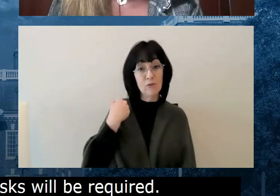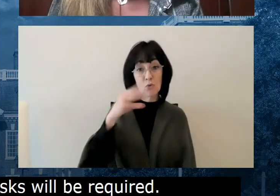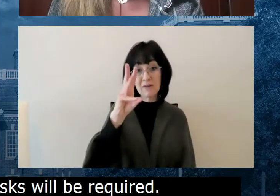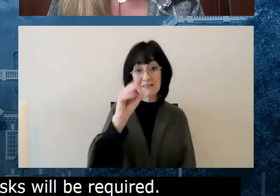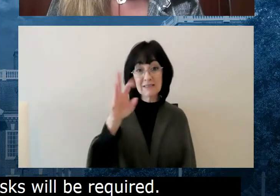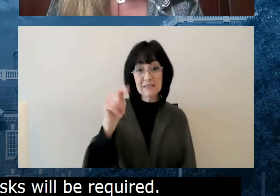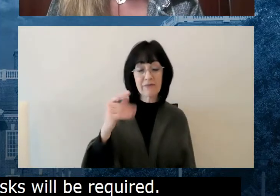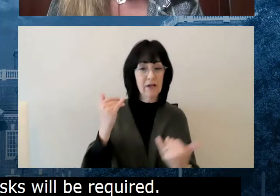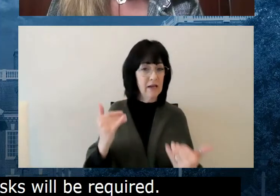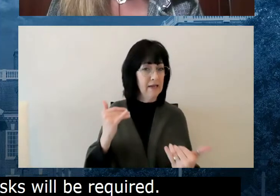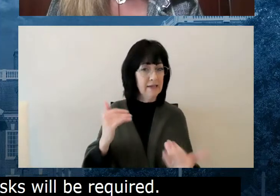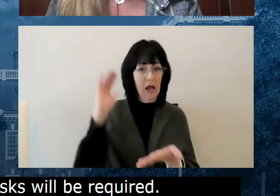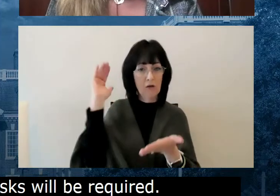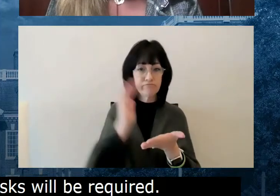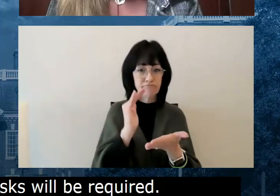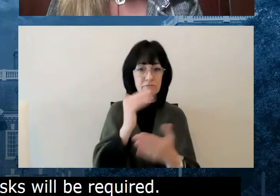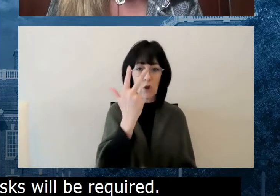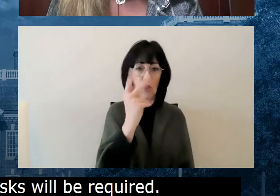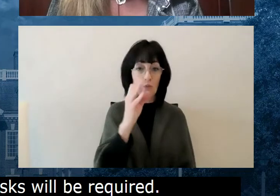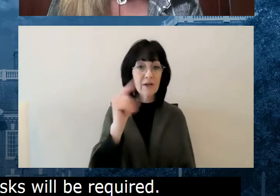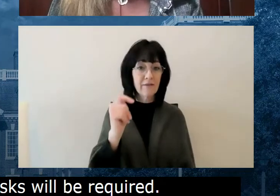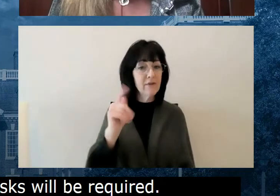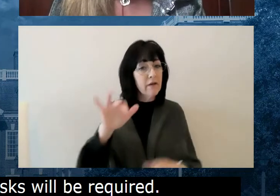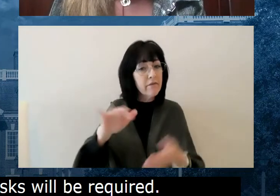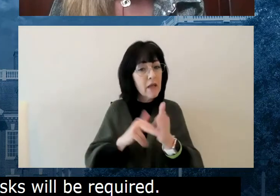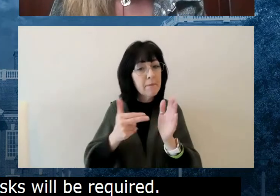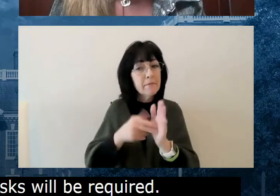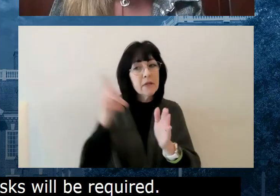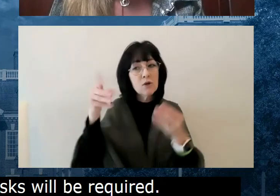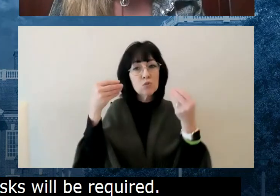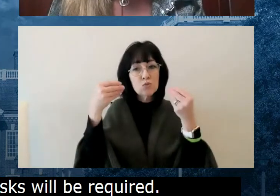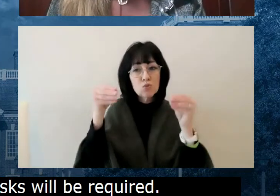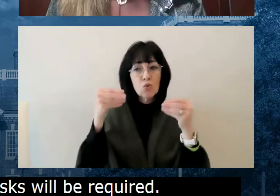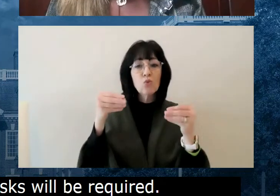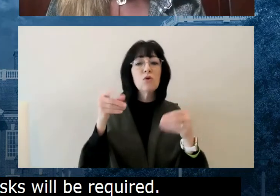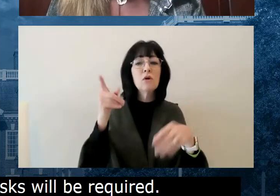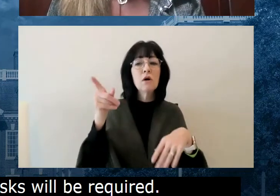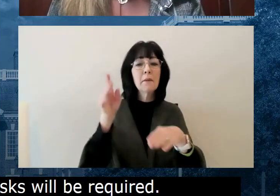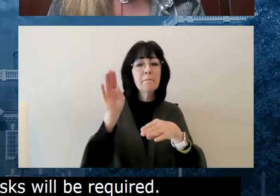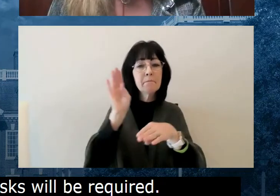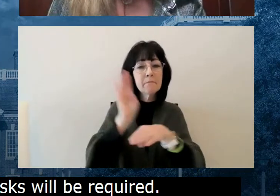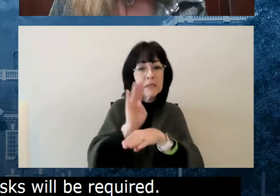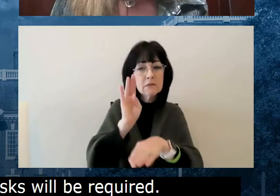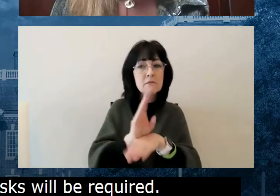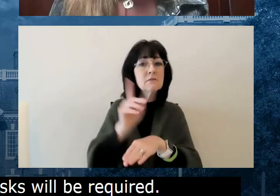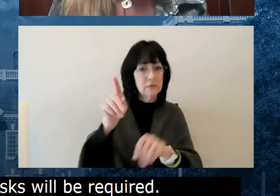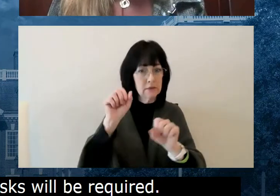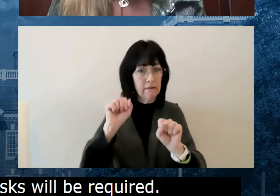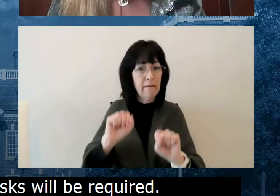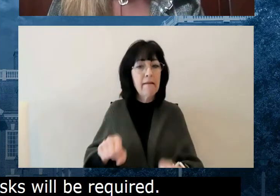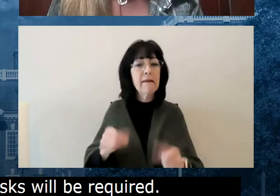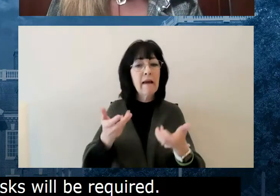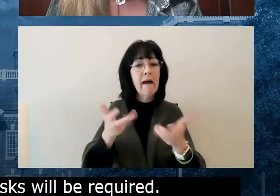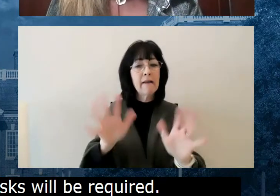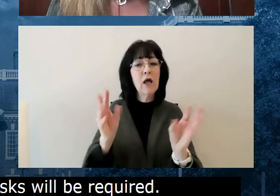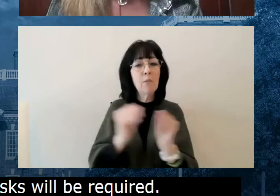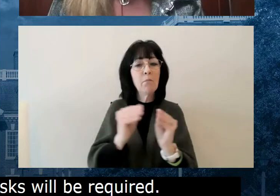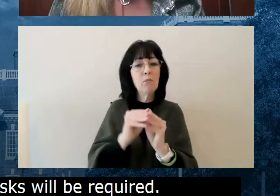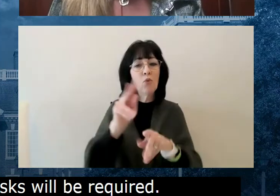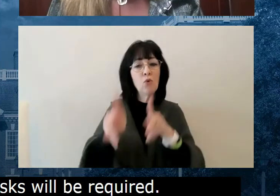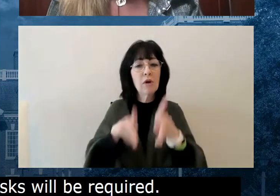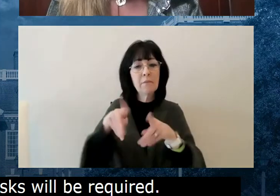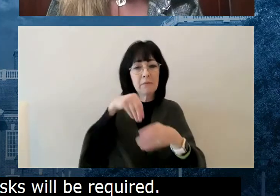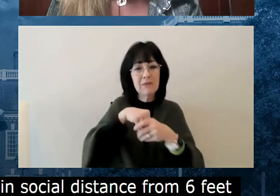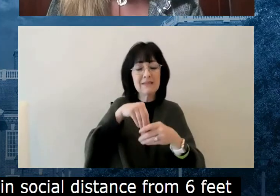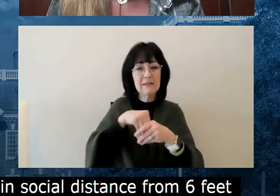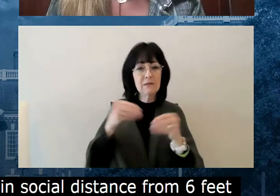going from 6 feet to 3 feet distancing between people, we just, have to, from a public